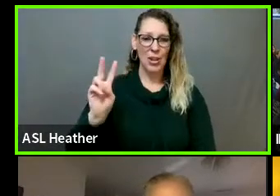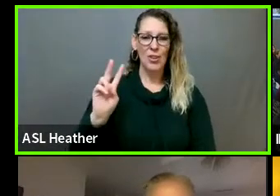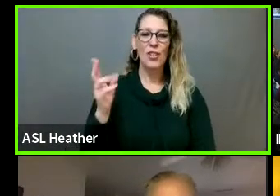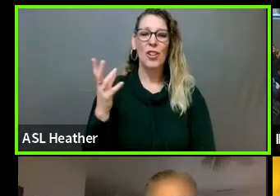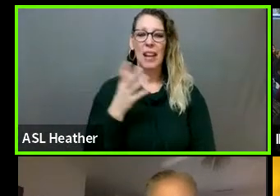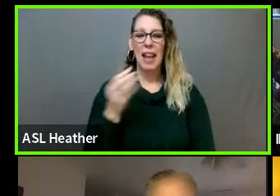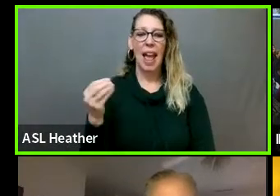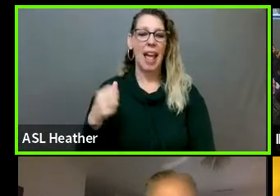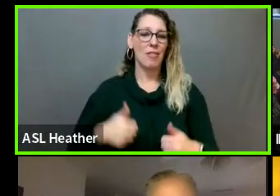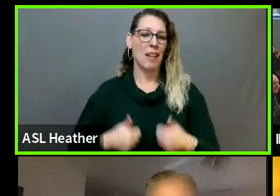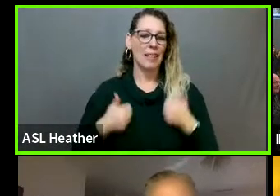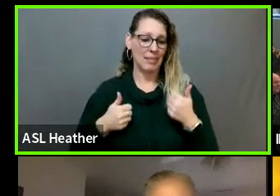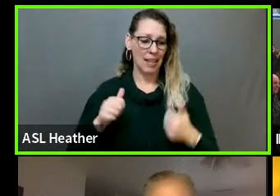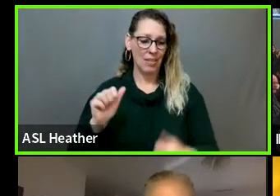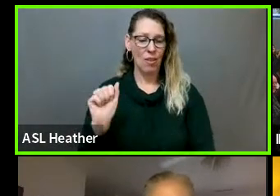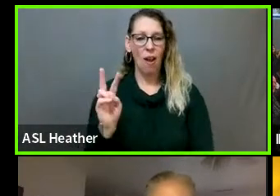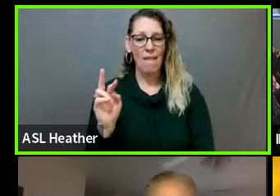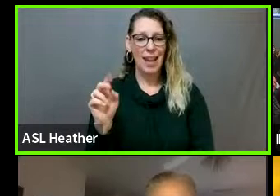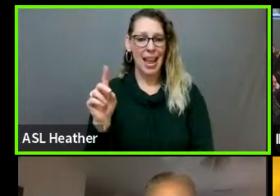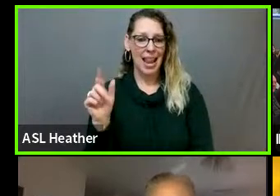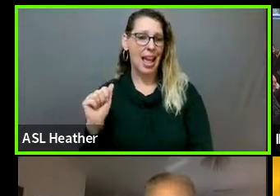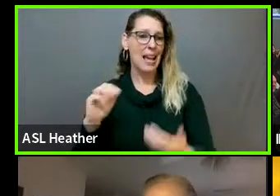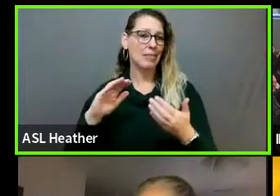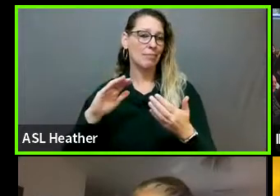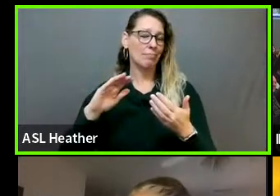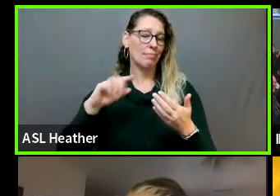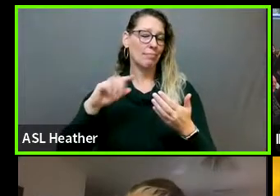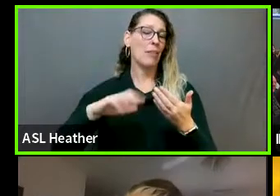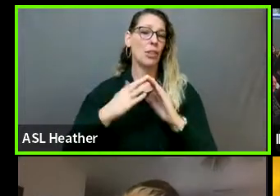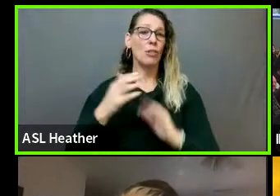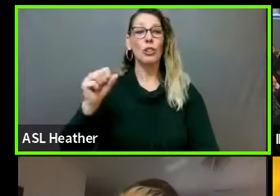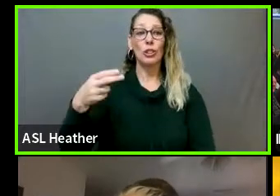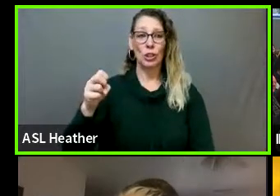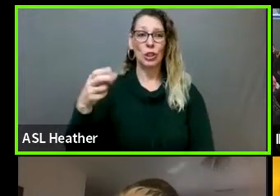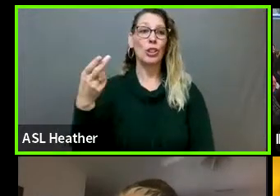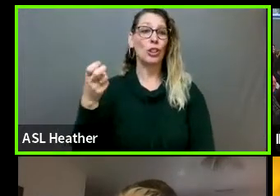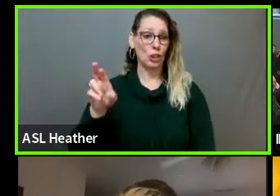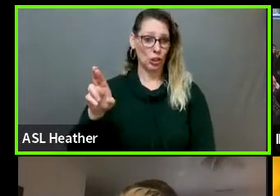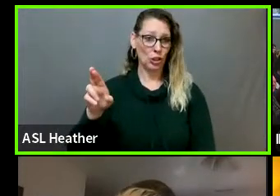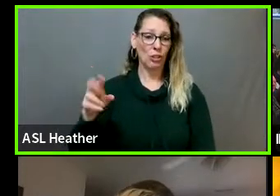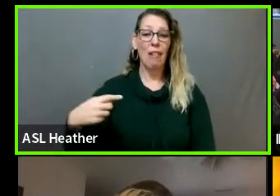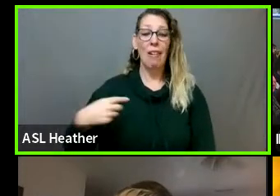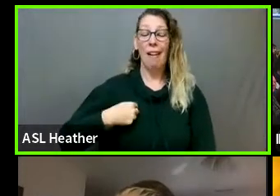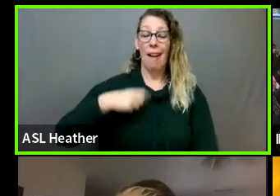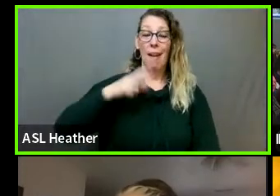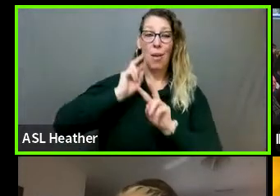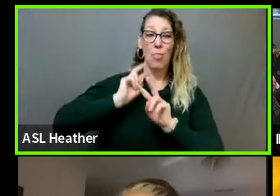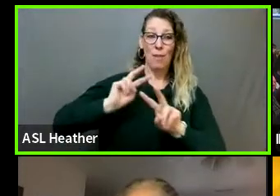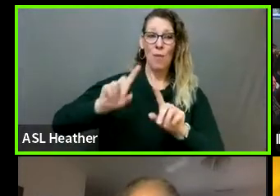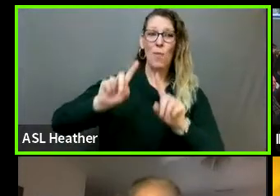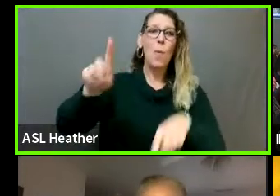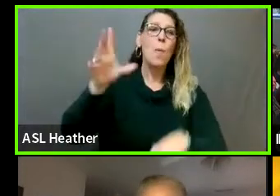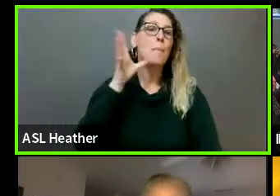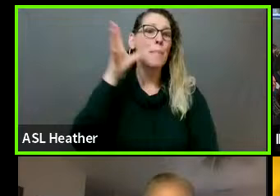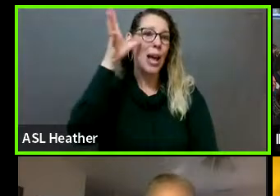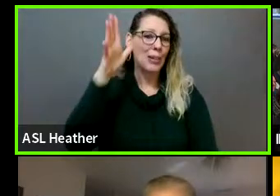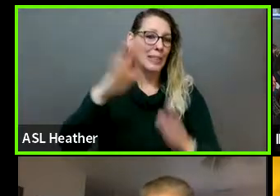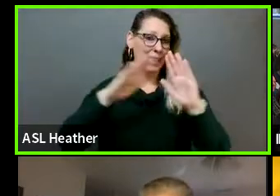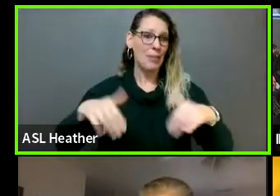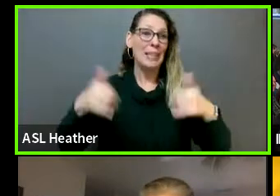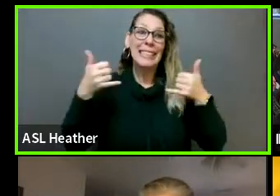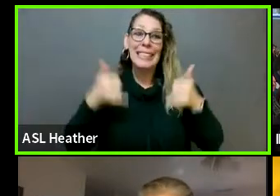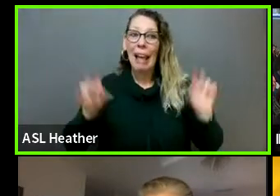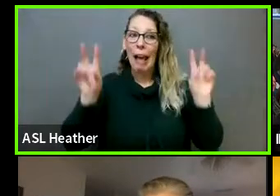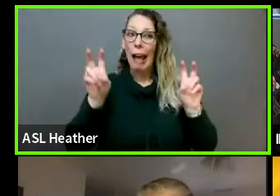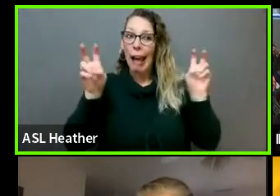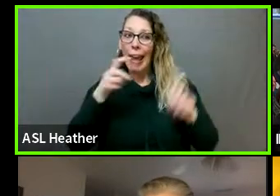neighborhood downtown. My pronouns are she, her, and I'm looking forward to going to my parents' house. I still get to be a kid when